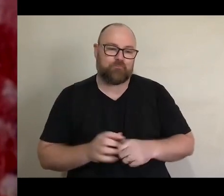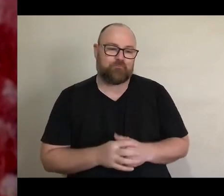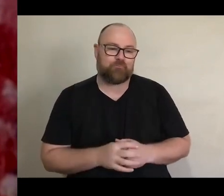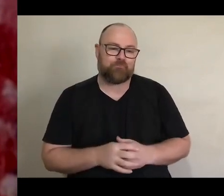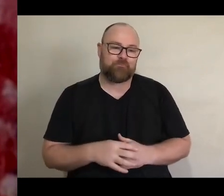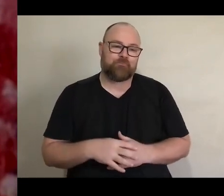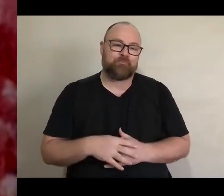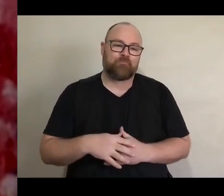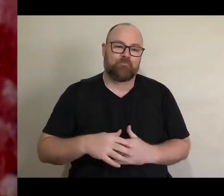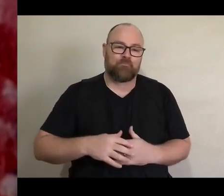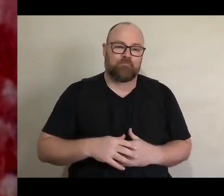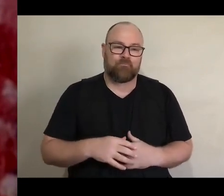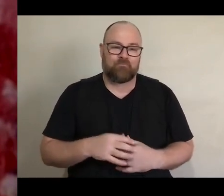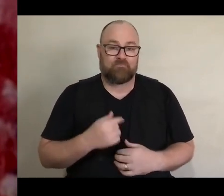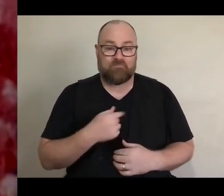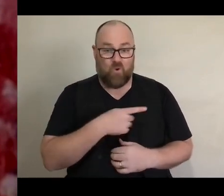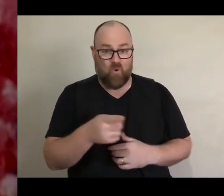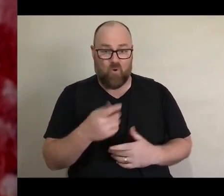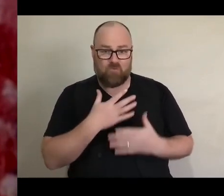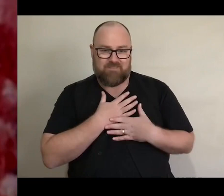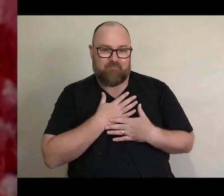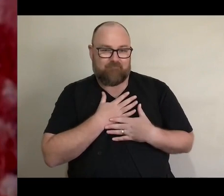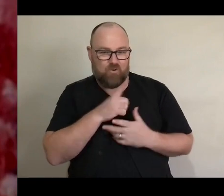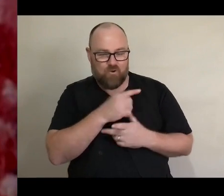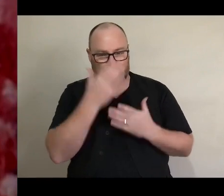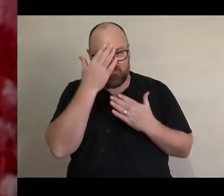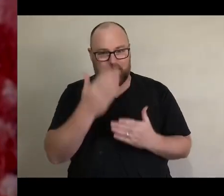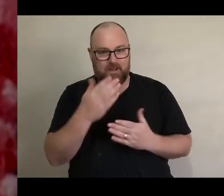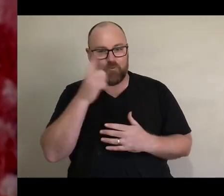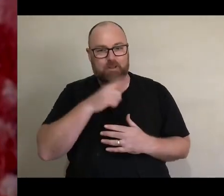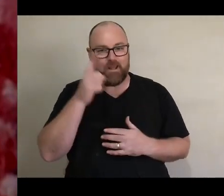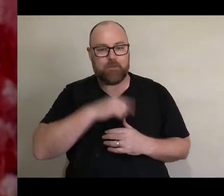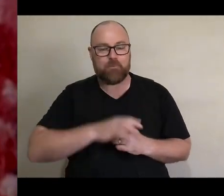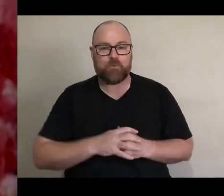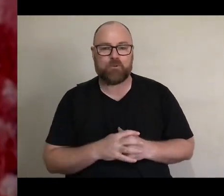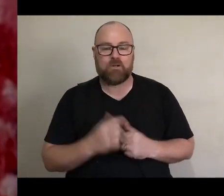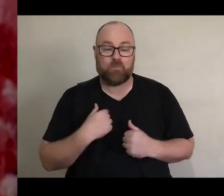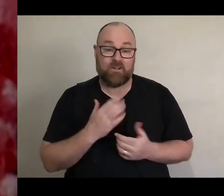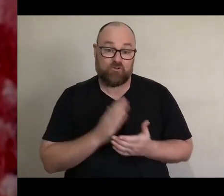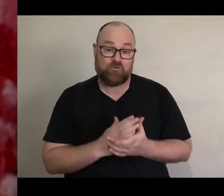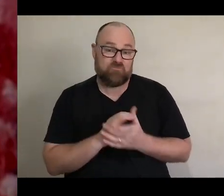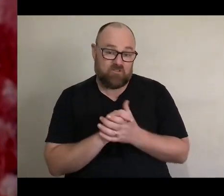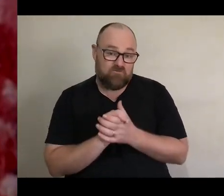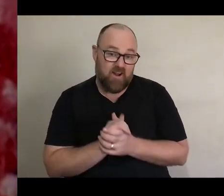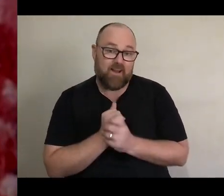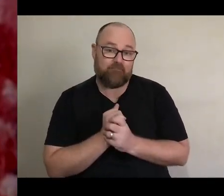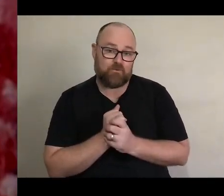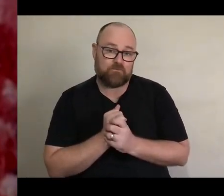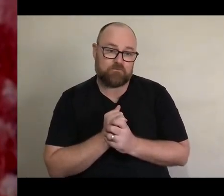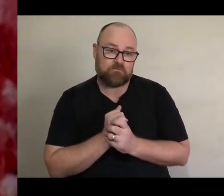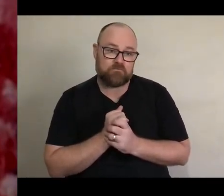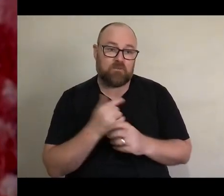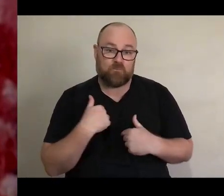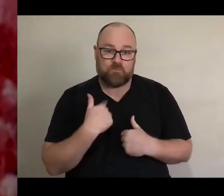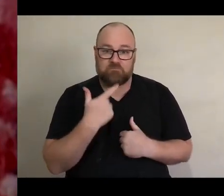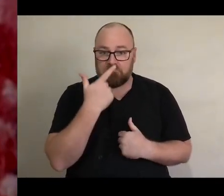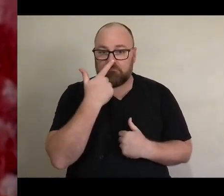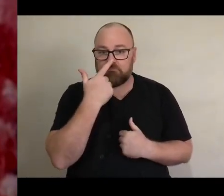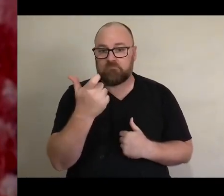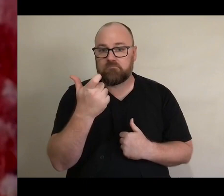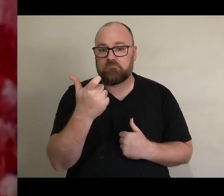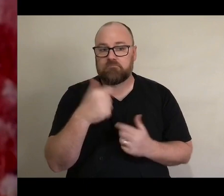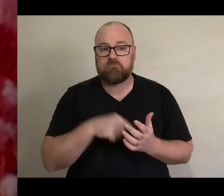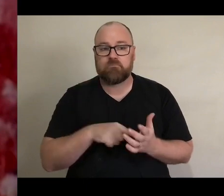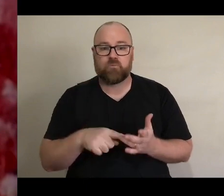so respectful people. Yeah, they are. And we're deeply grateful. And we are indeed fortunate to have